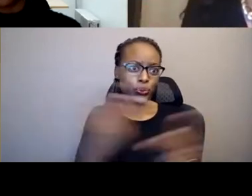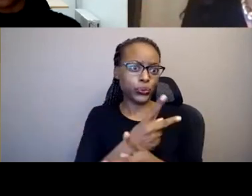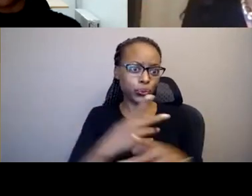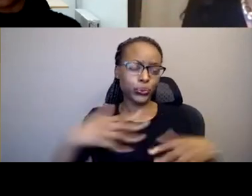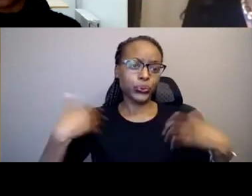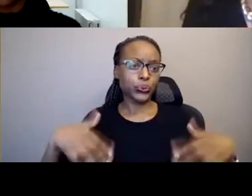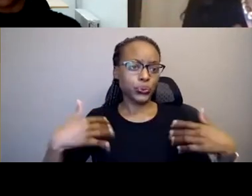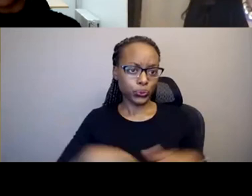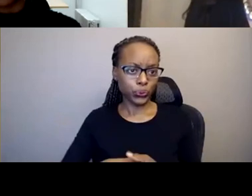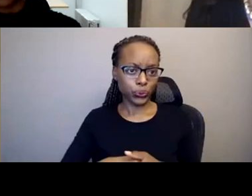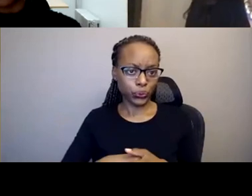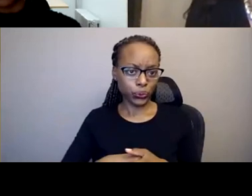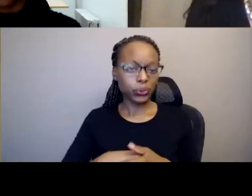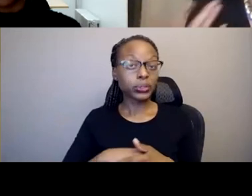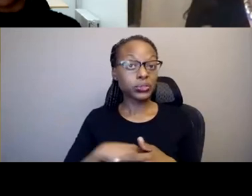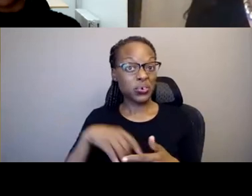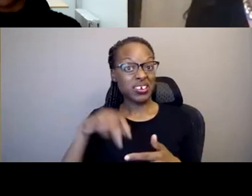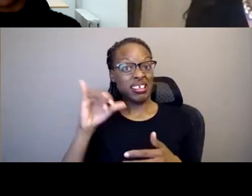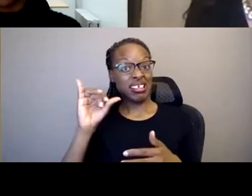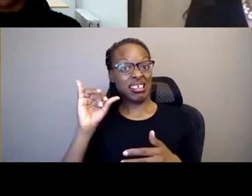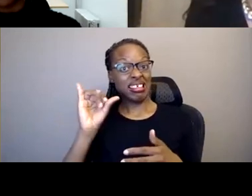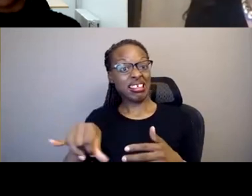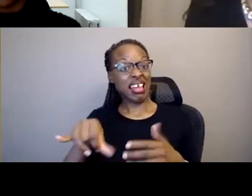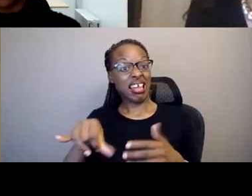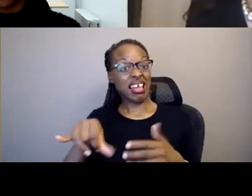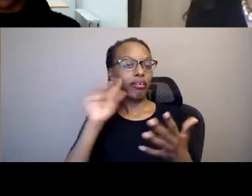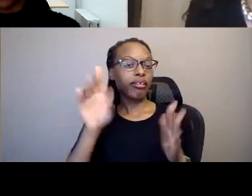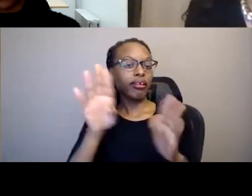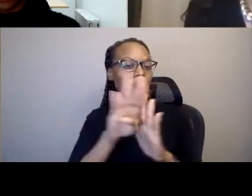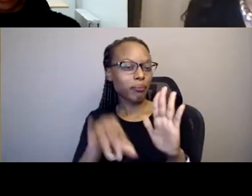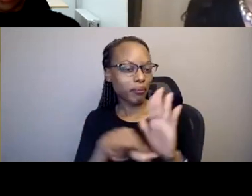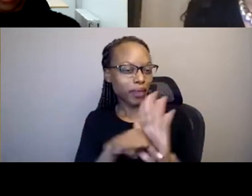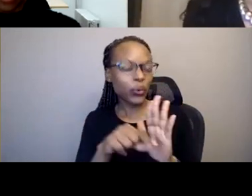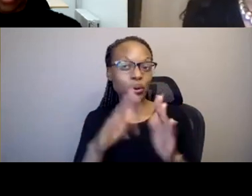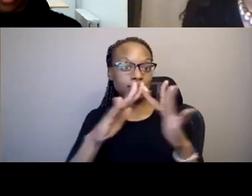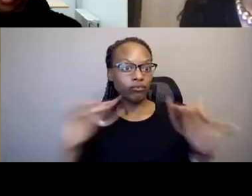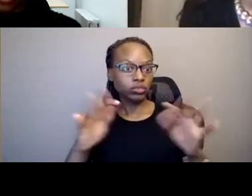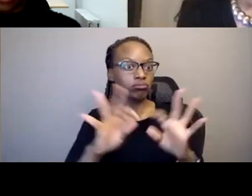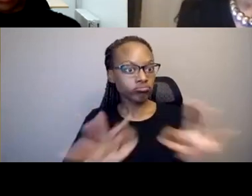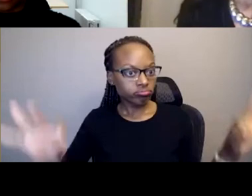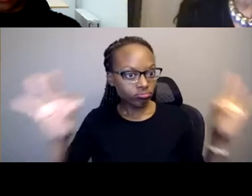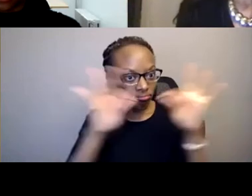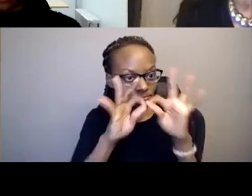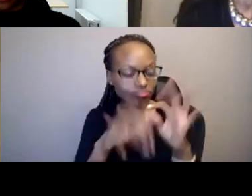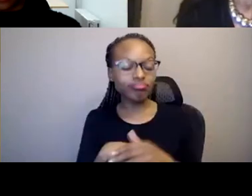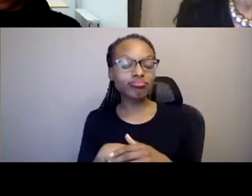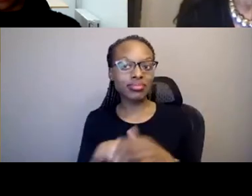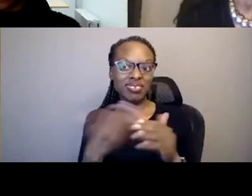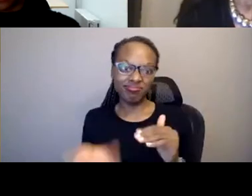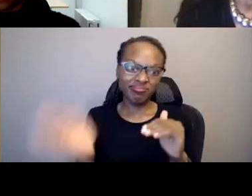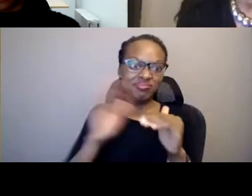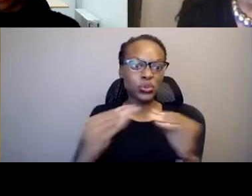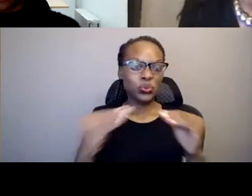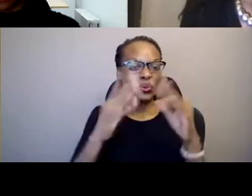be for diversity and for diversifying arts and culture in American life today for our multiracial, multicultural democracy.